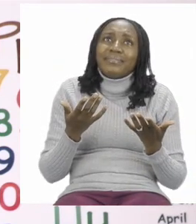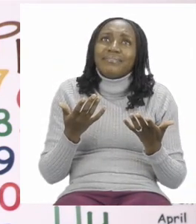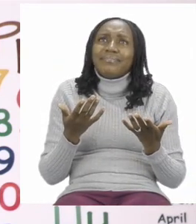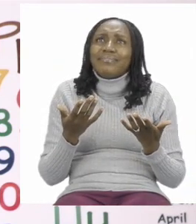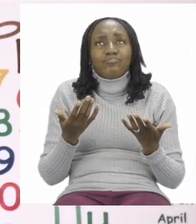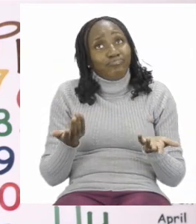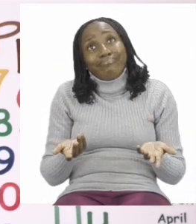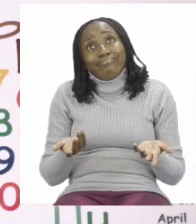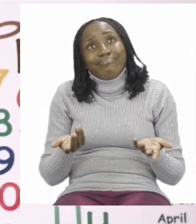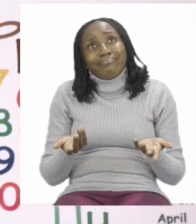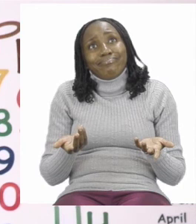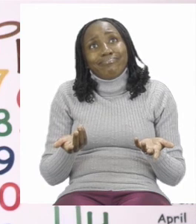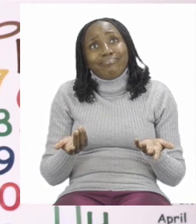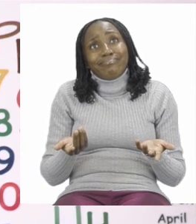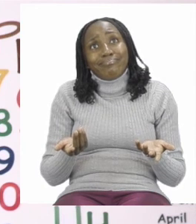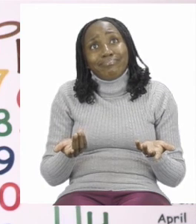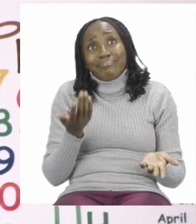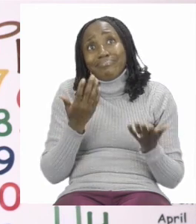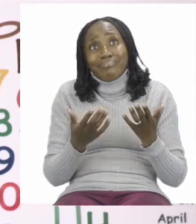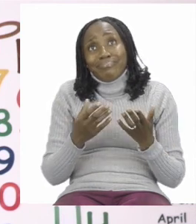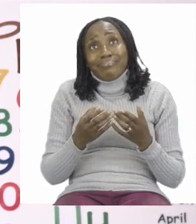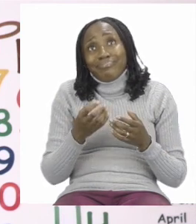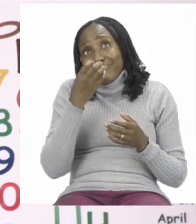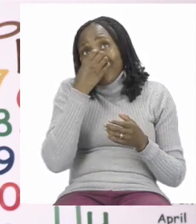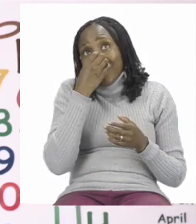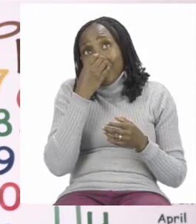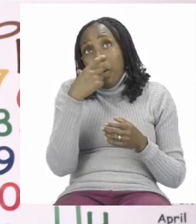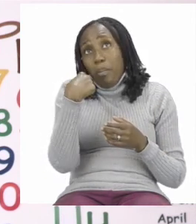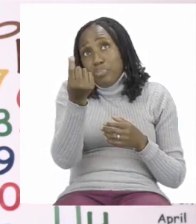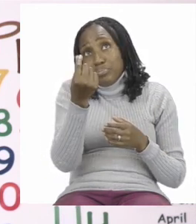Zoshi? I hope Zoshi didn't leave without me today.